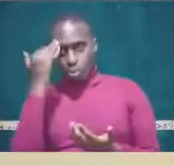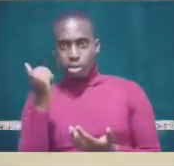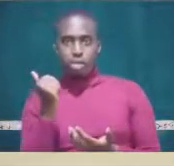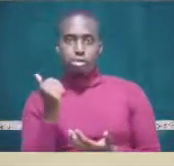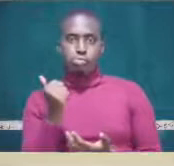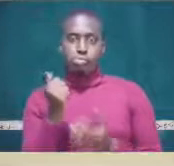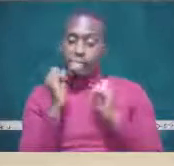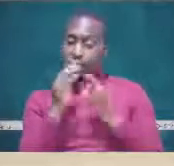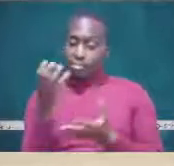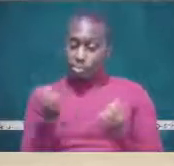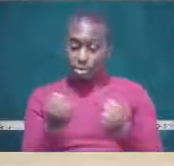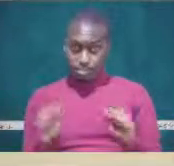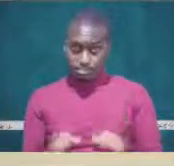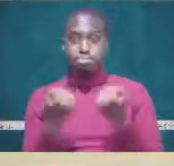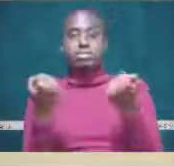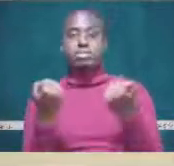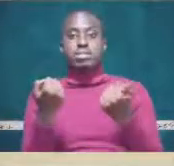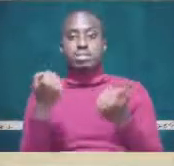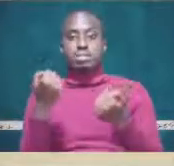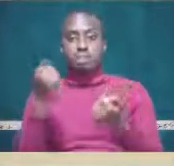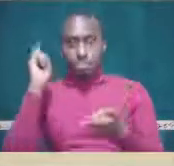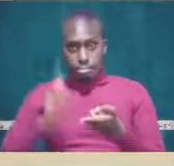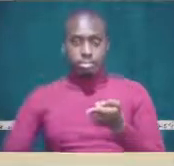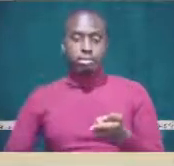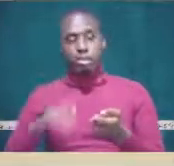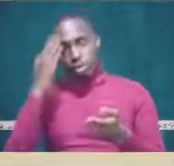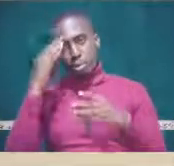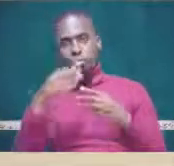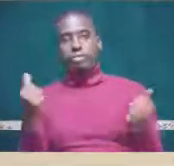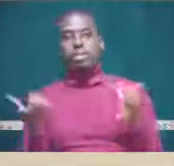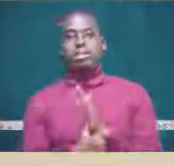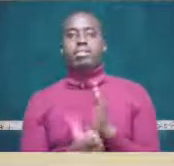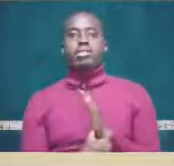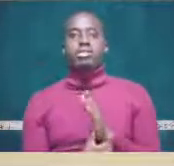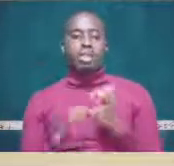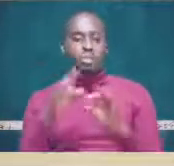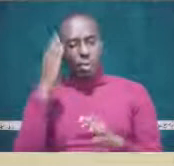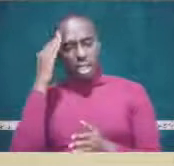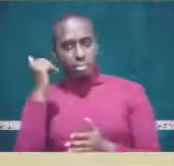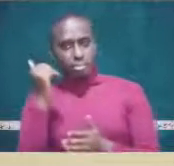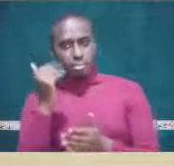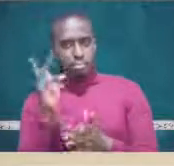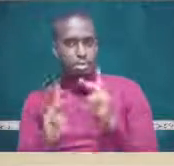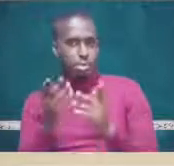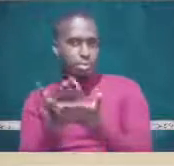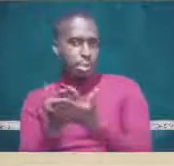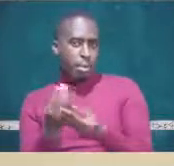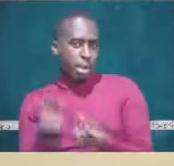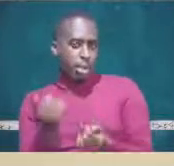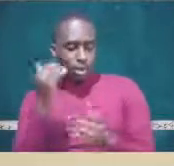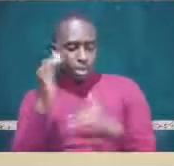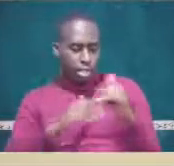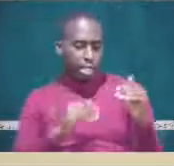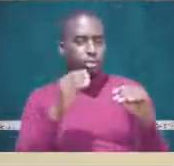that if a car breaks down, is able to solve the problem. Now, why people demand for money, other than investing it